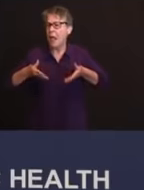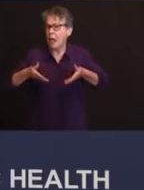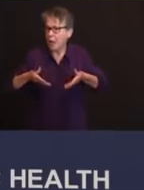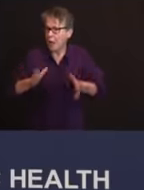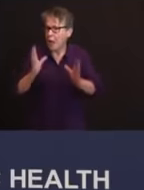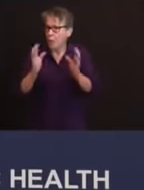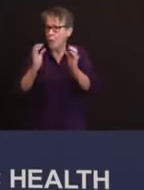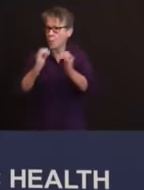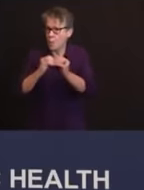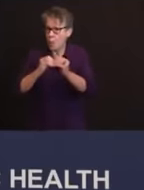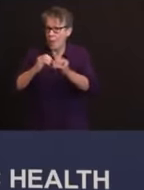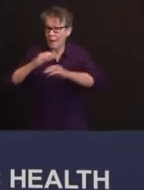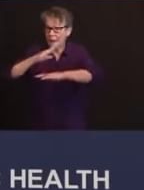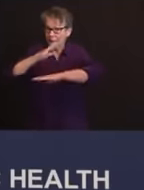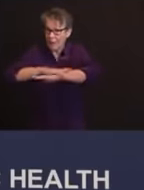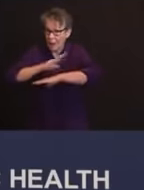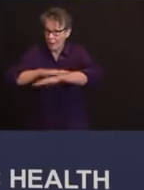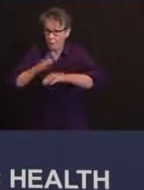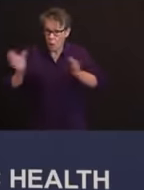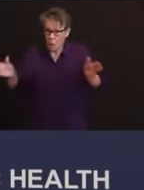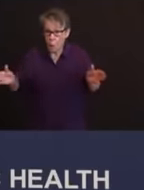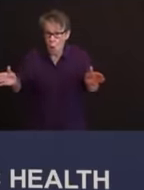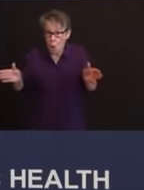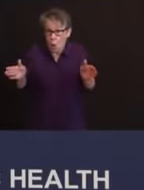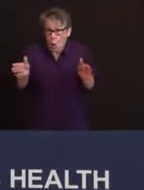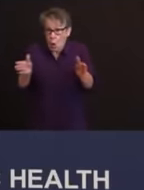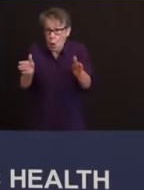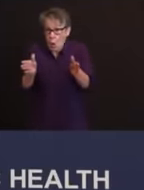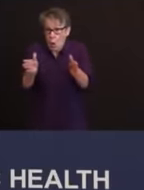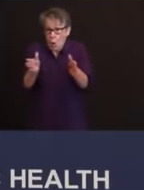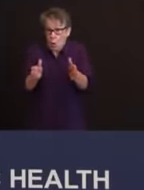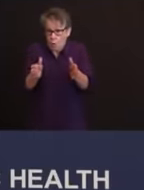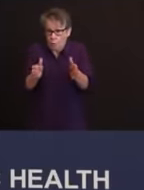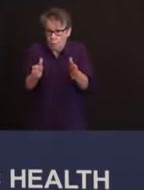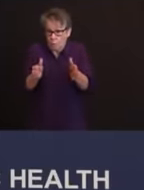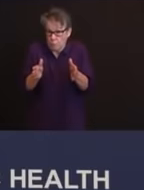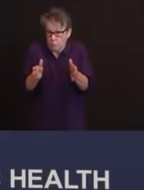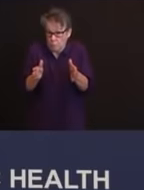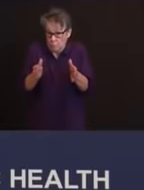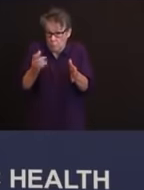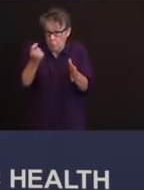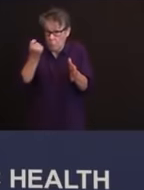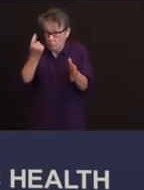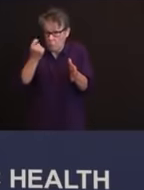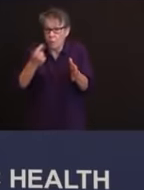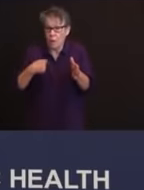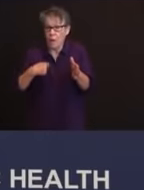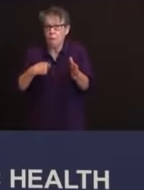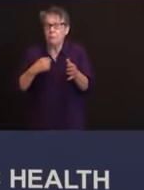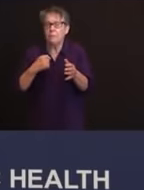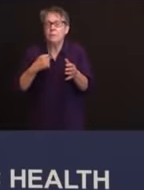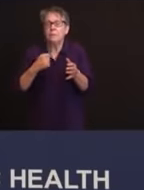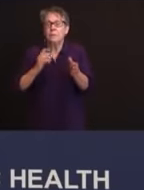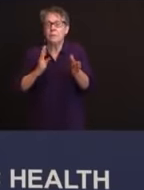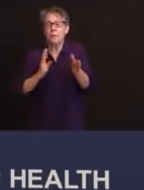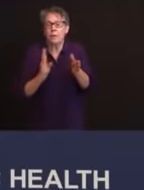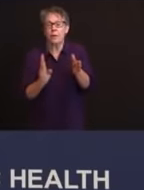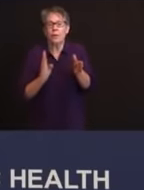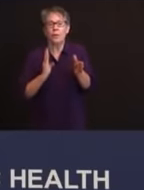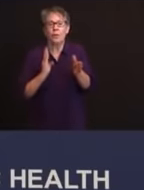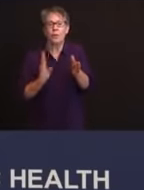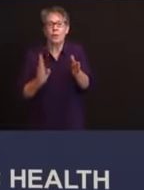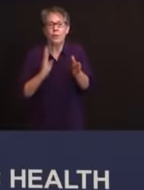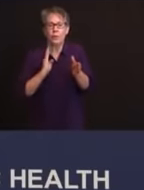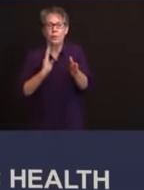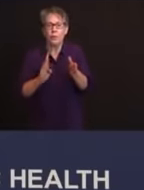long as there are Department of Health acceptable certified barriers between those tables. You know, the vaccination question, I